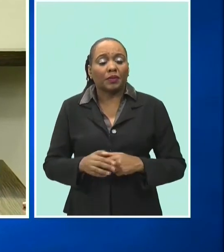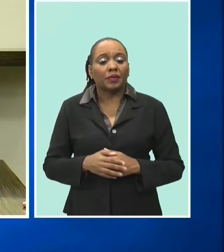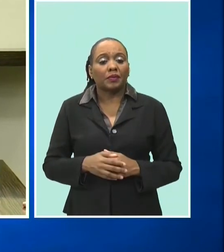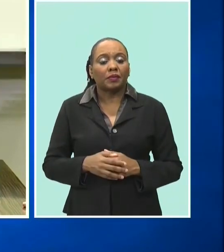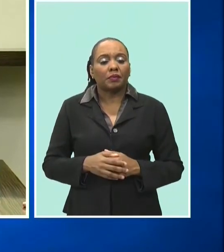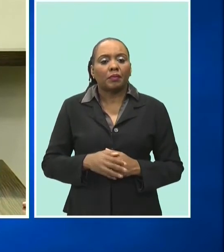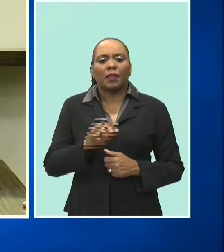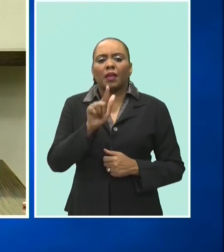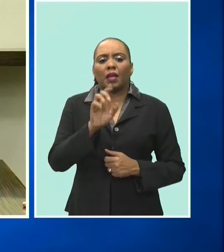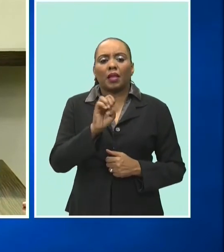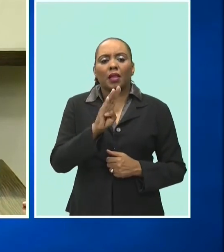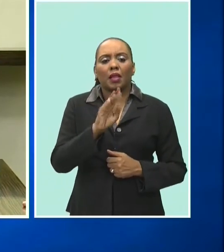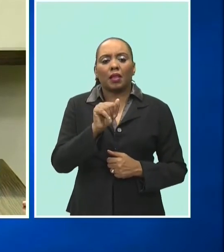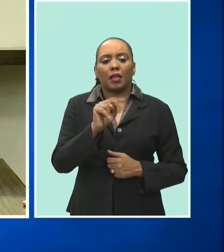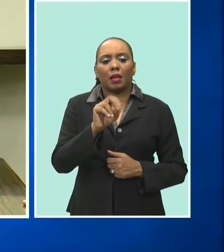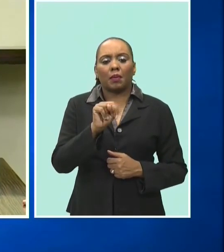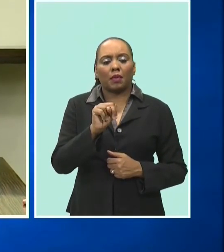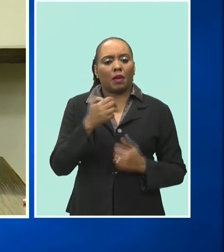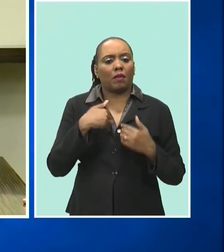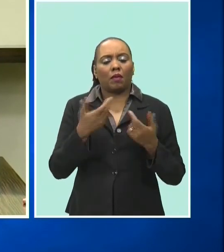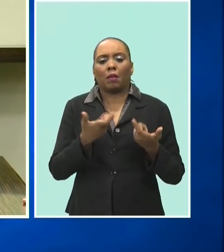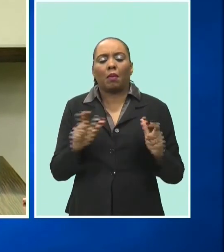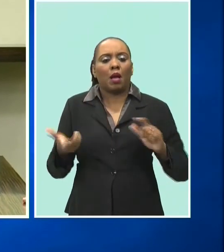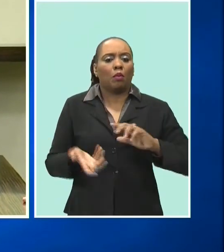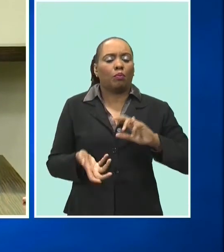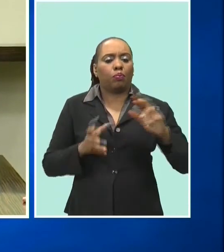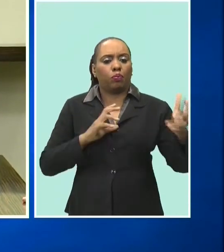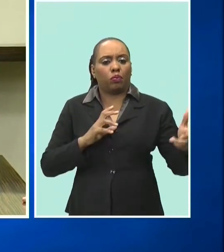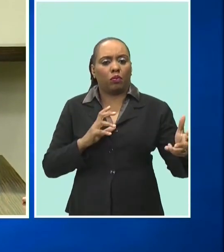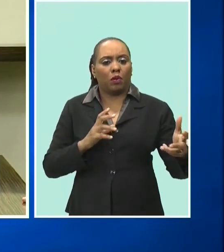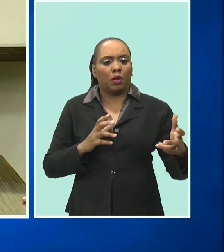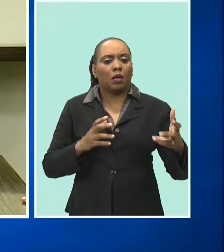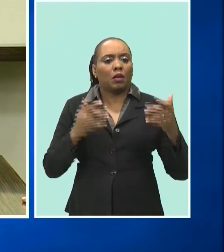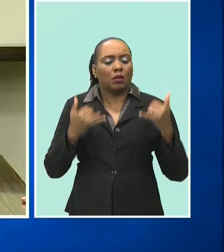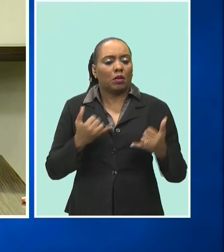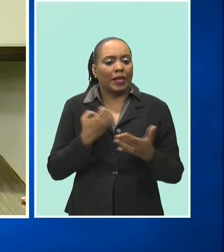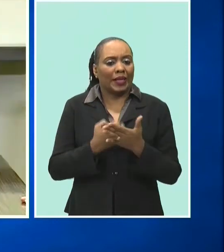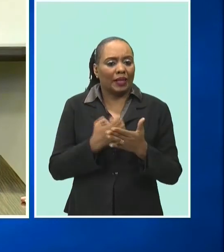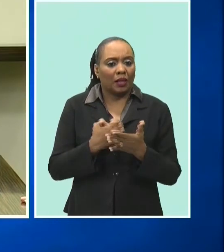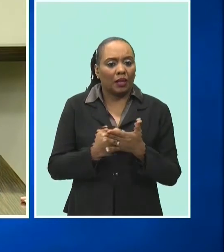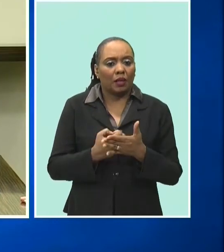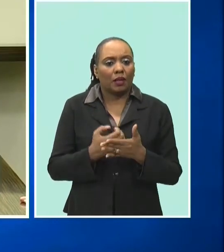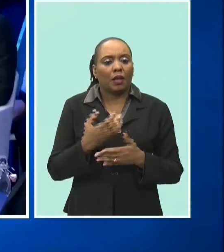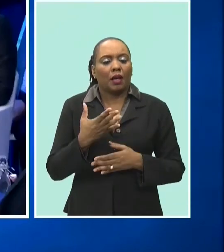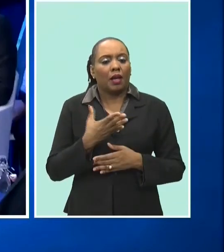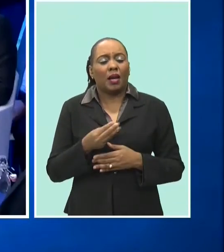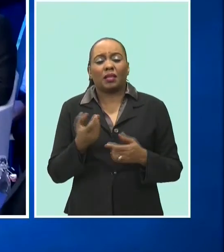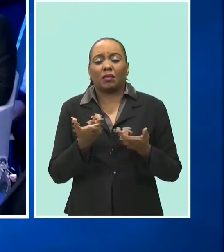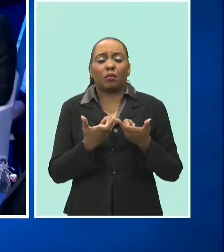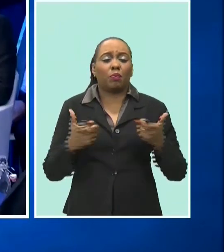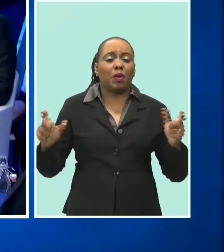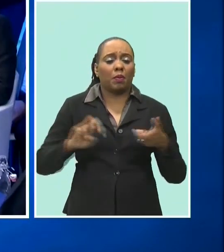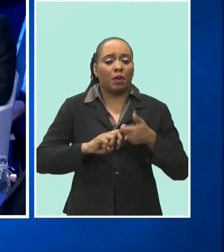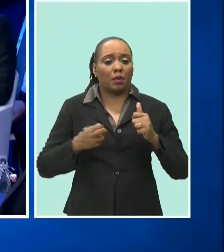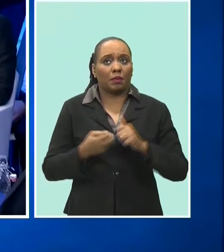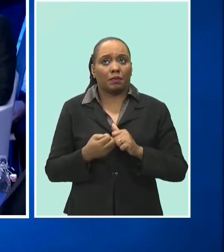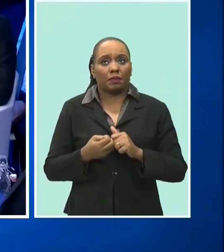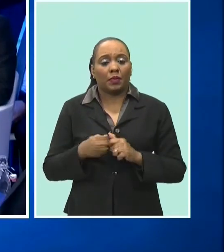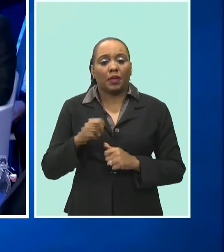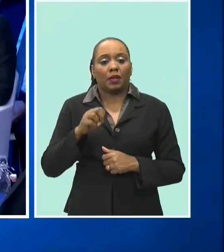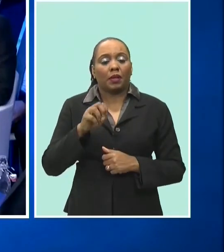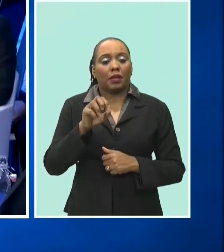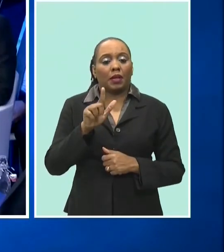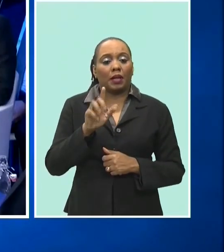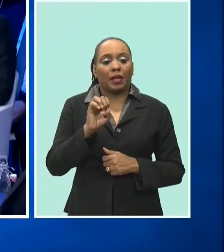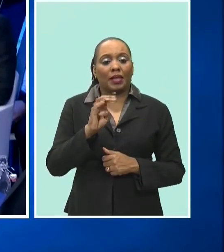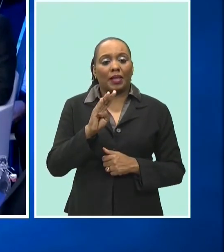Lebanon is facing an unprecedented crisis, and the responsibility facing the government and the finance ministry is immense. Lebanese protesters aren't the only